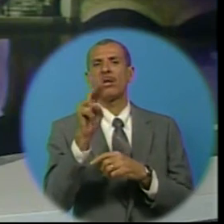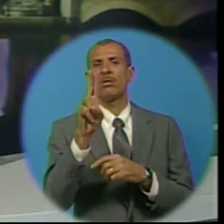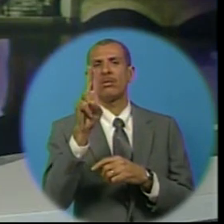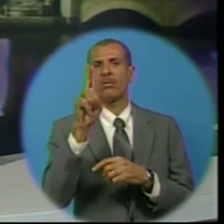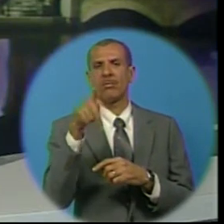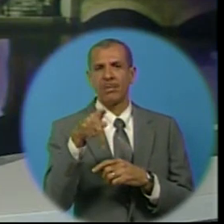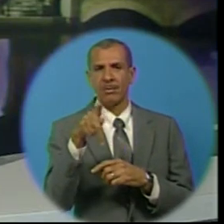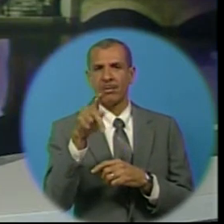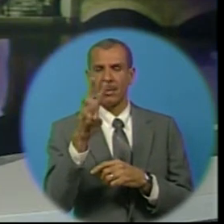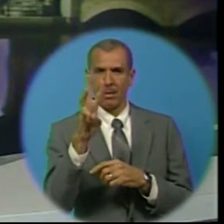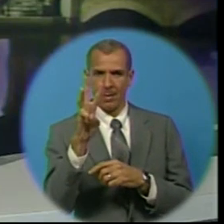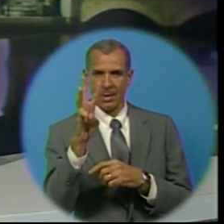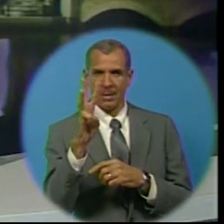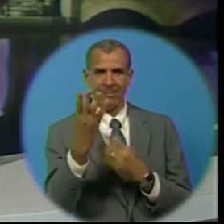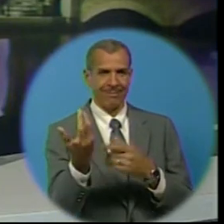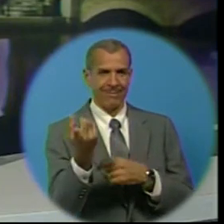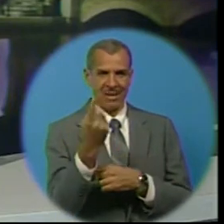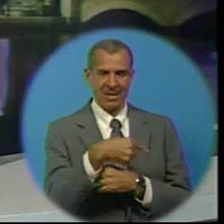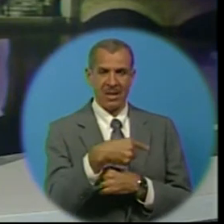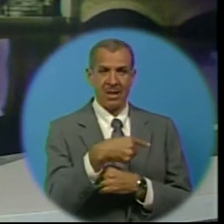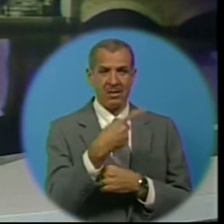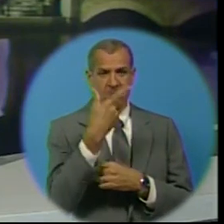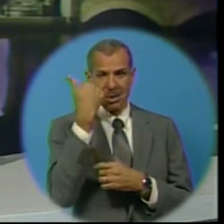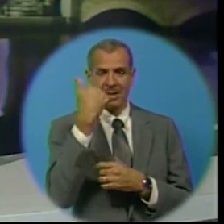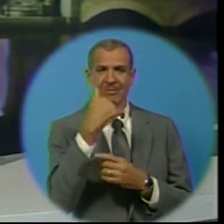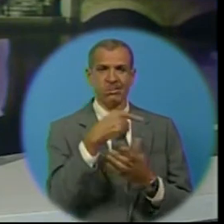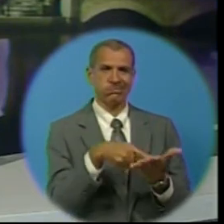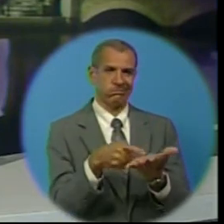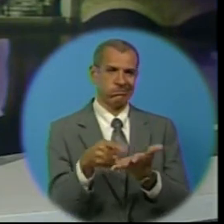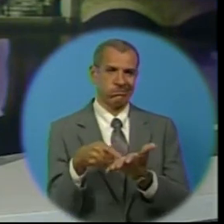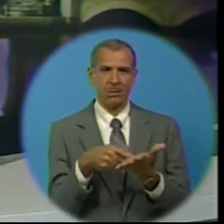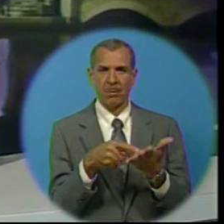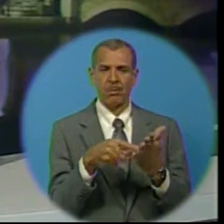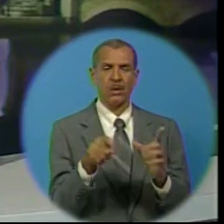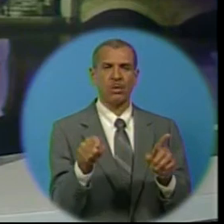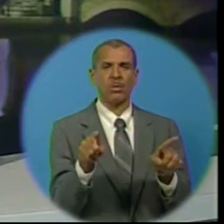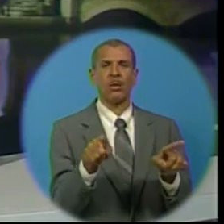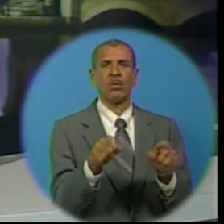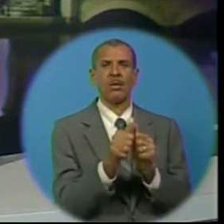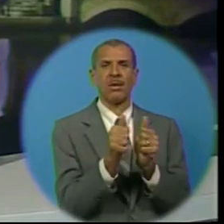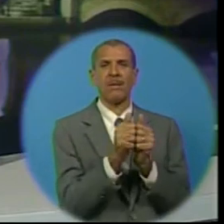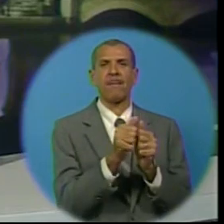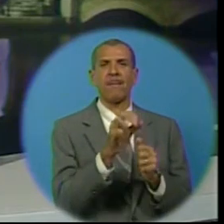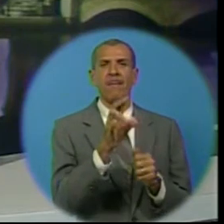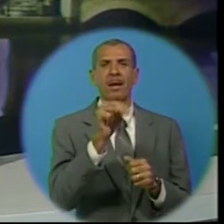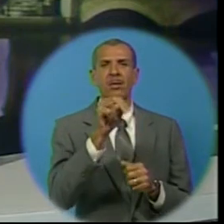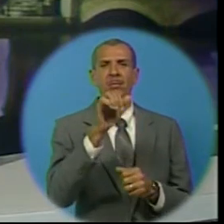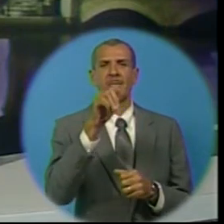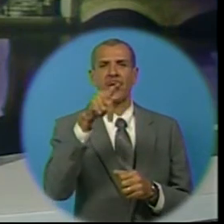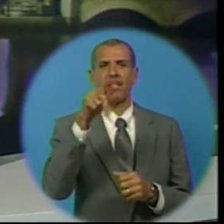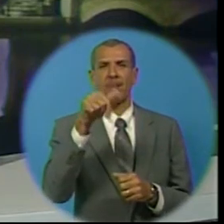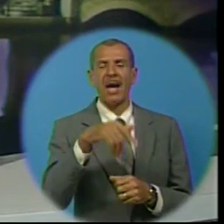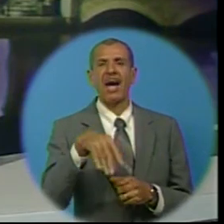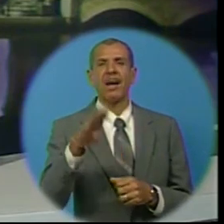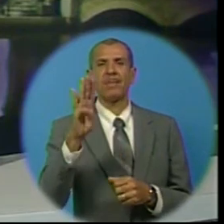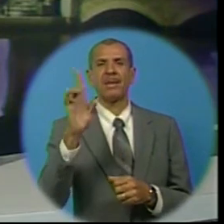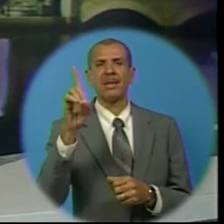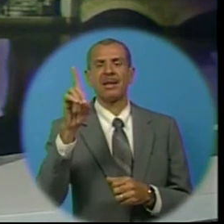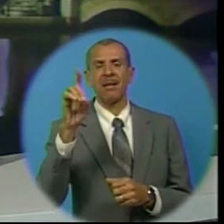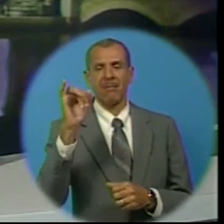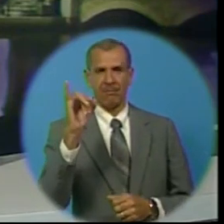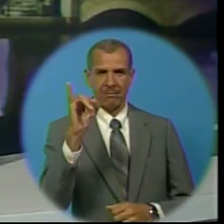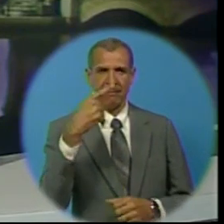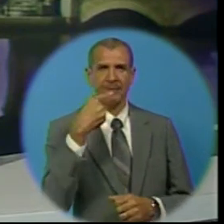Workers today. It was called as a result of the dispute between the NUPW and the Barbados Investment and Development